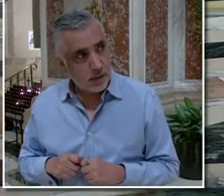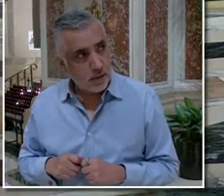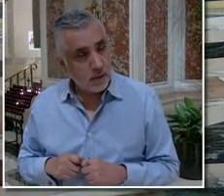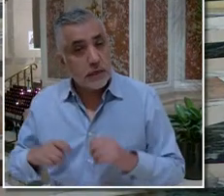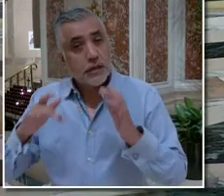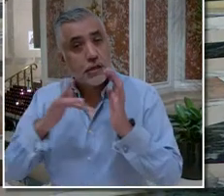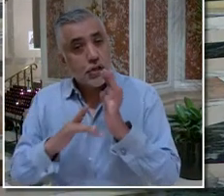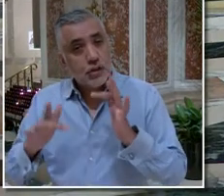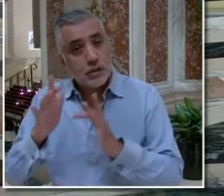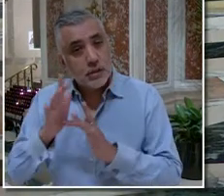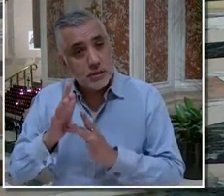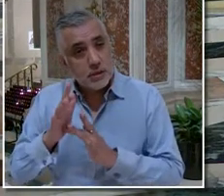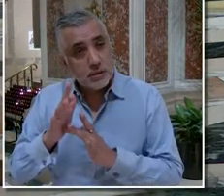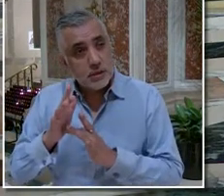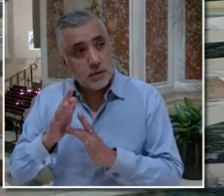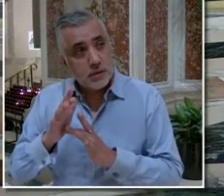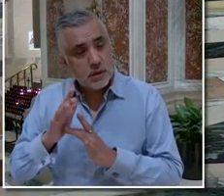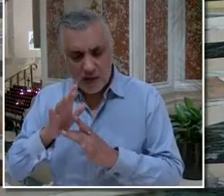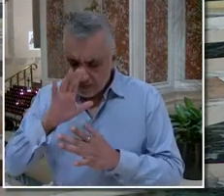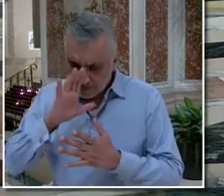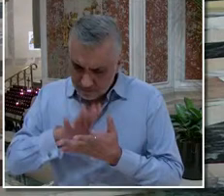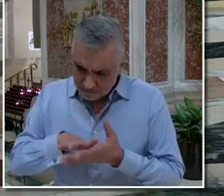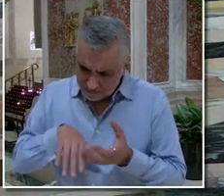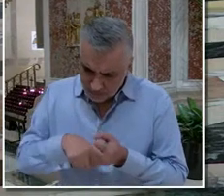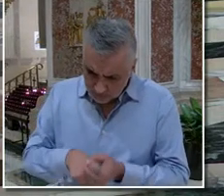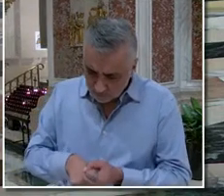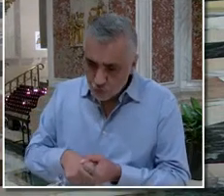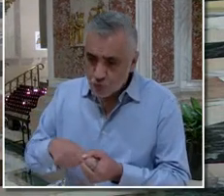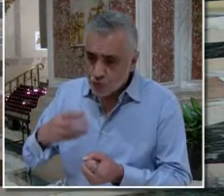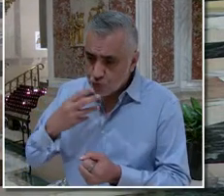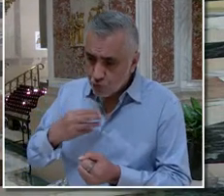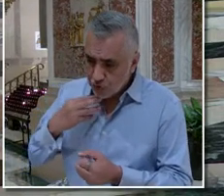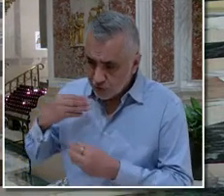Jesus, faithful to his Jewish legacy,